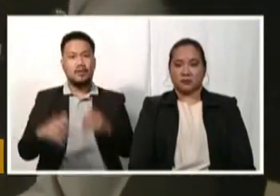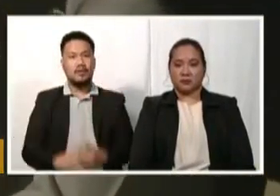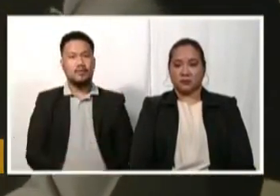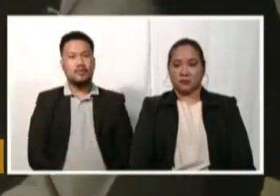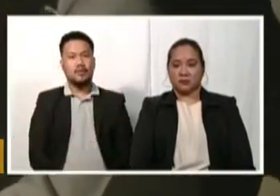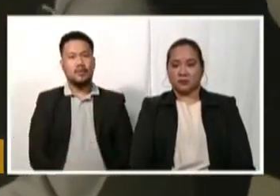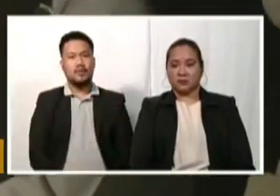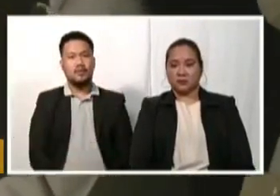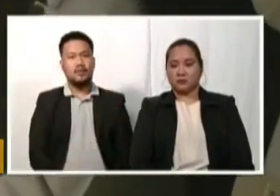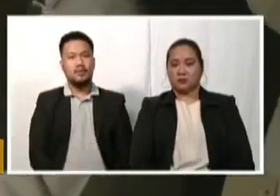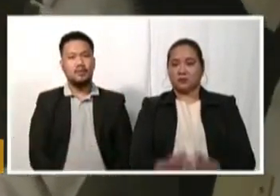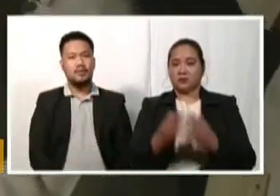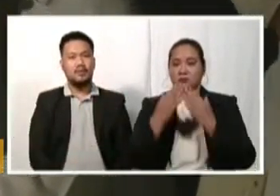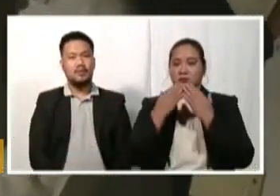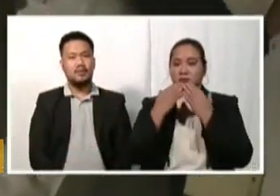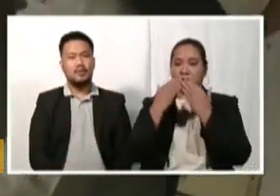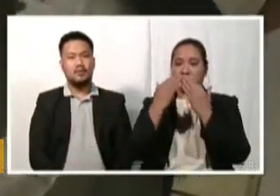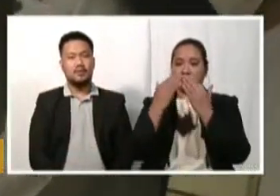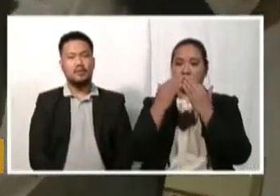Deo